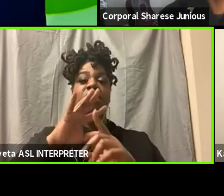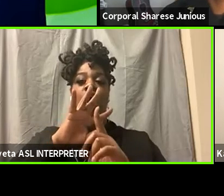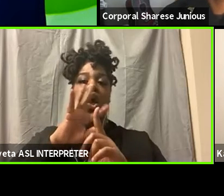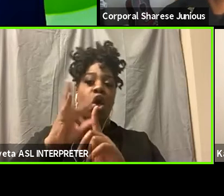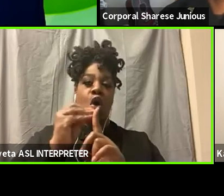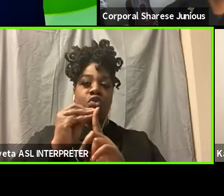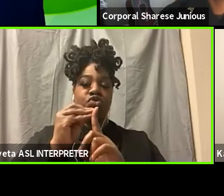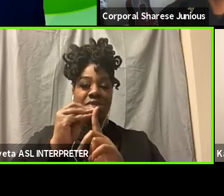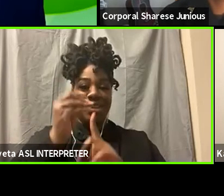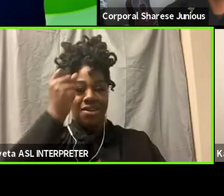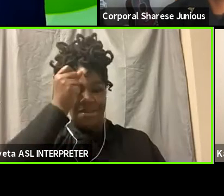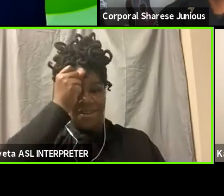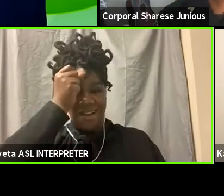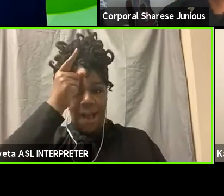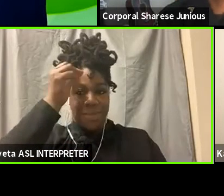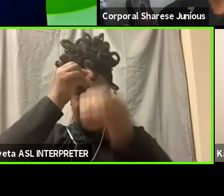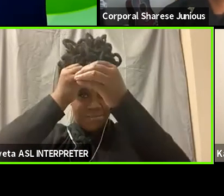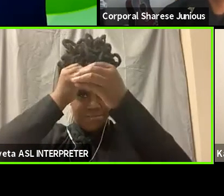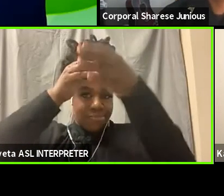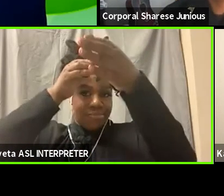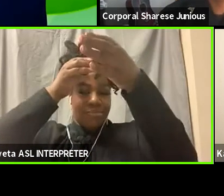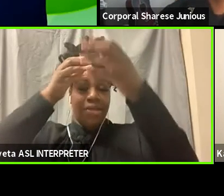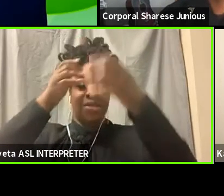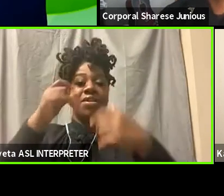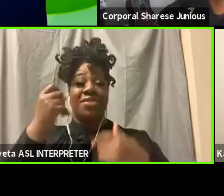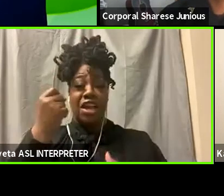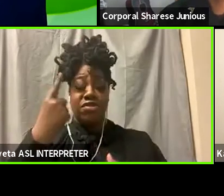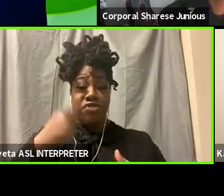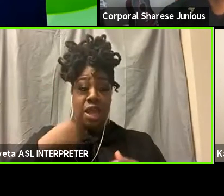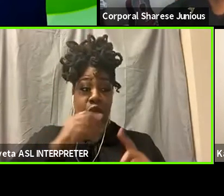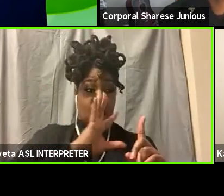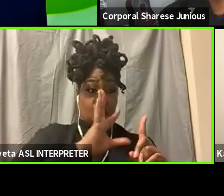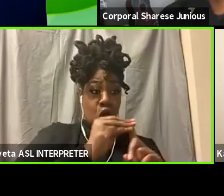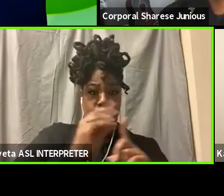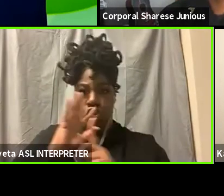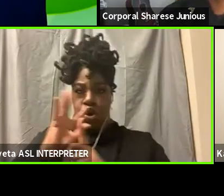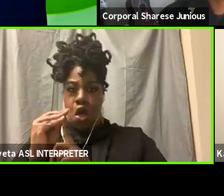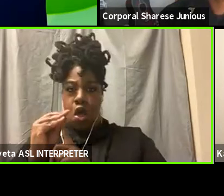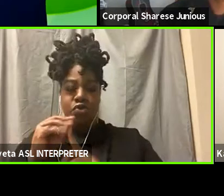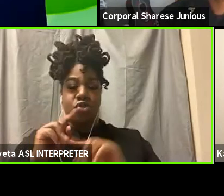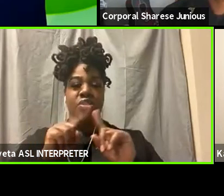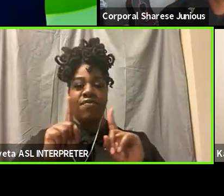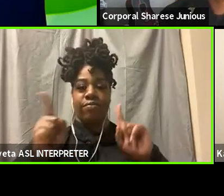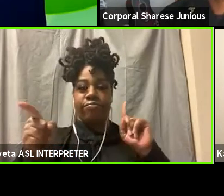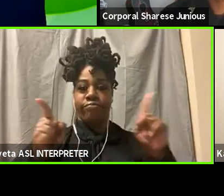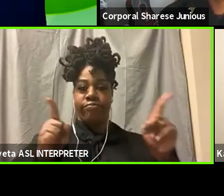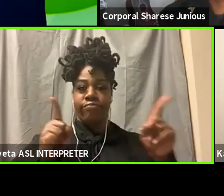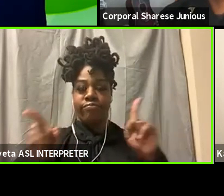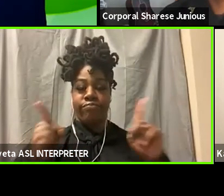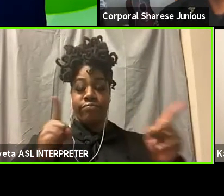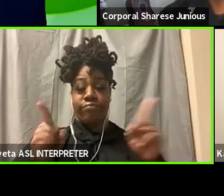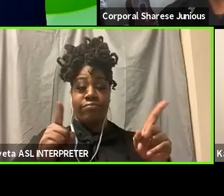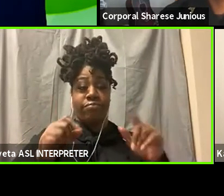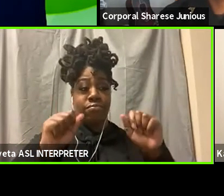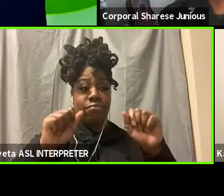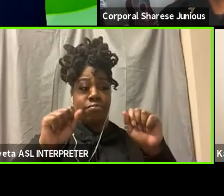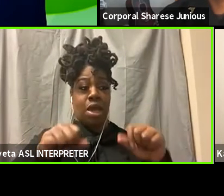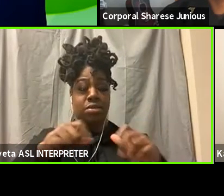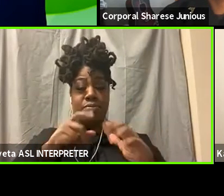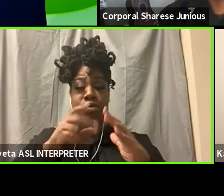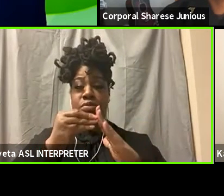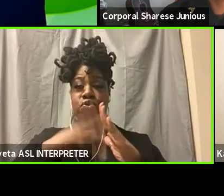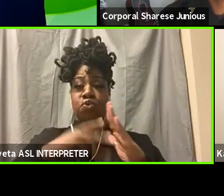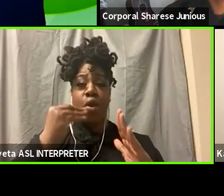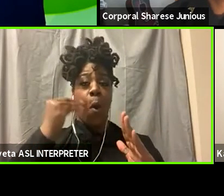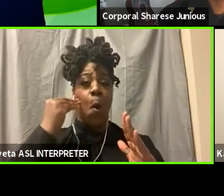they're understanding the differences in cultures, and that a student may behave one way at home and some of those behaviors